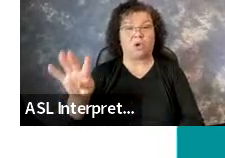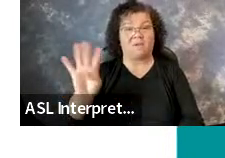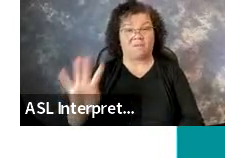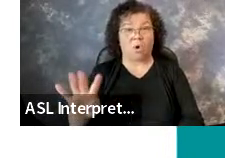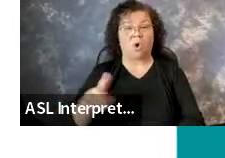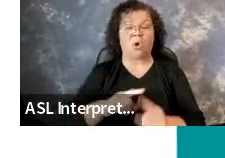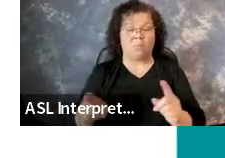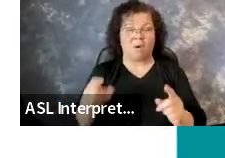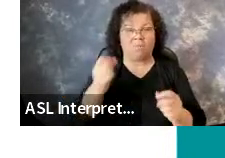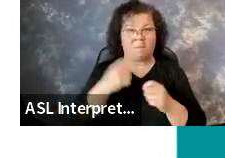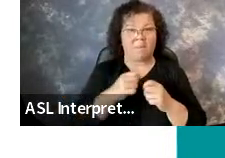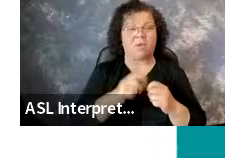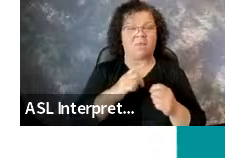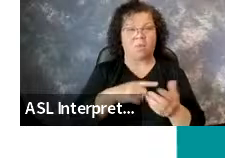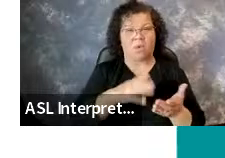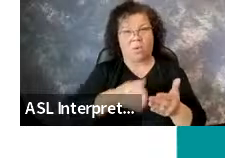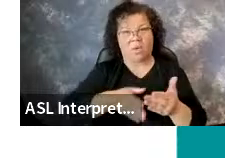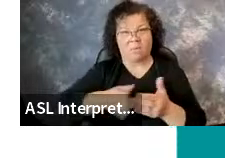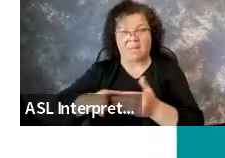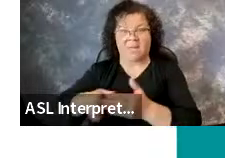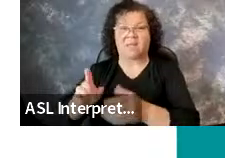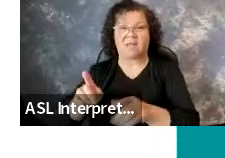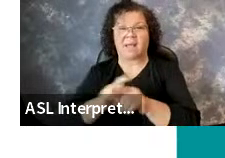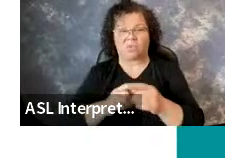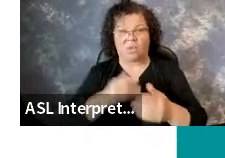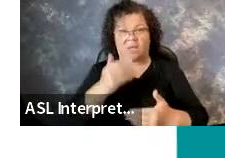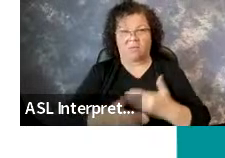All right, moving to our next slide.